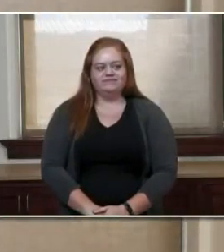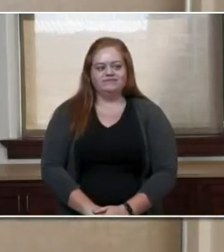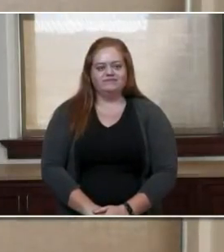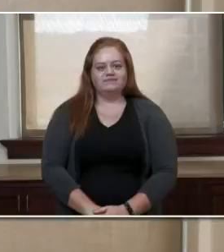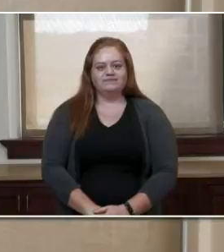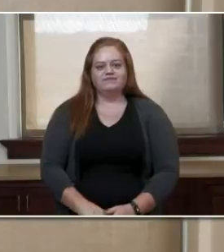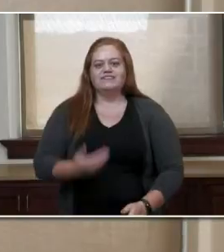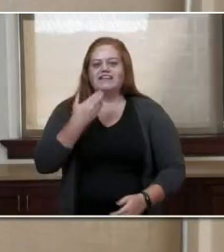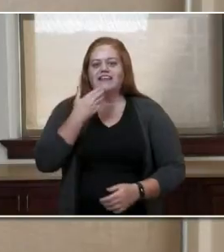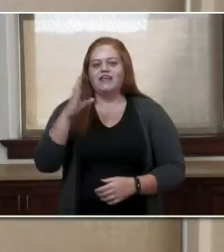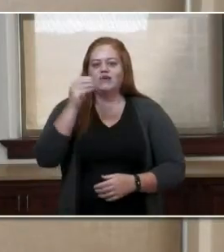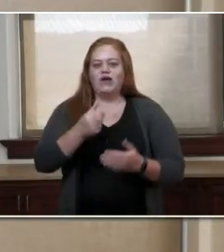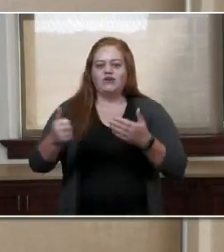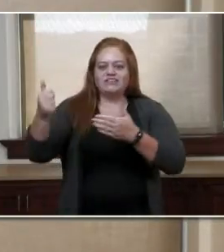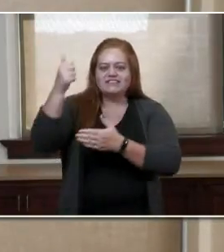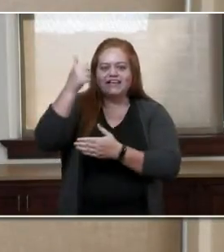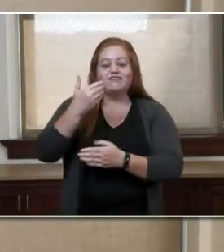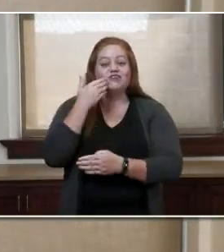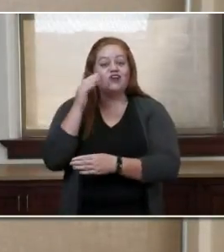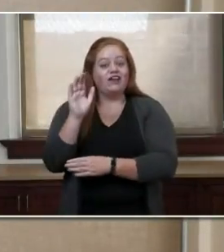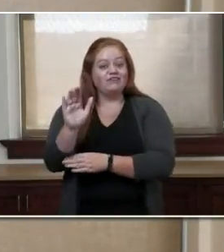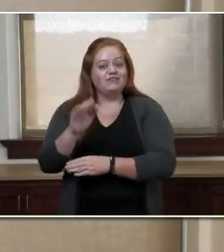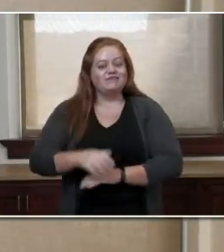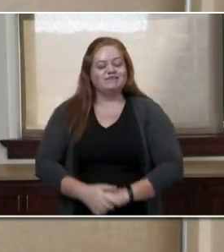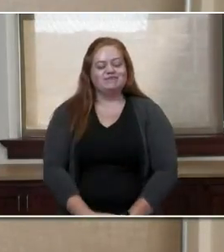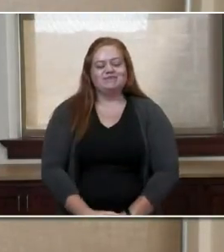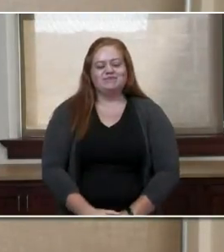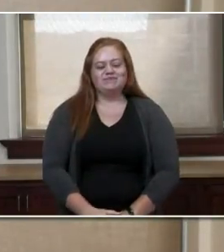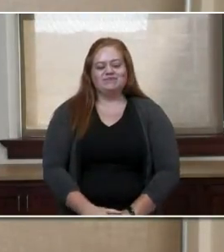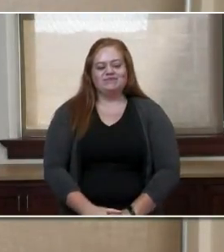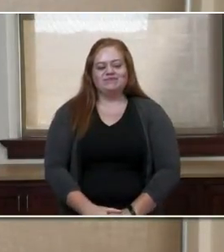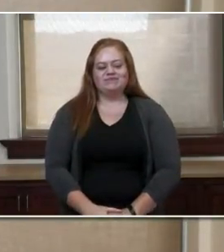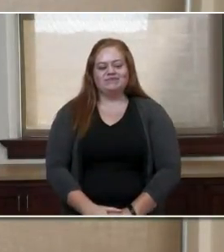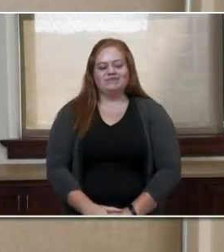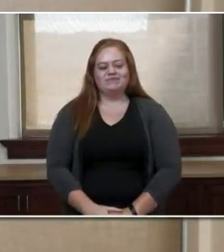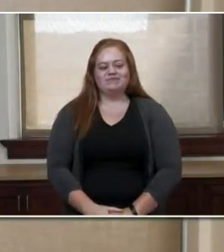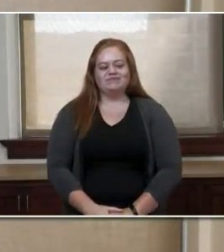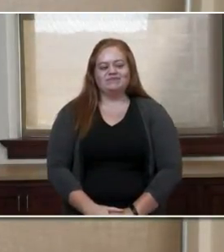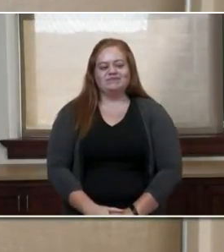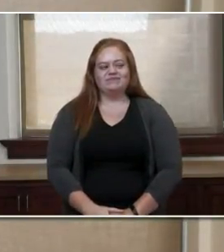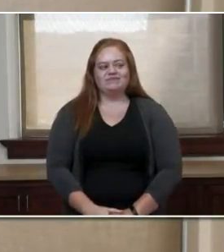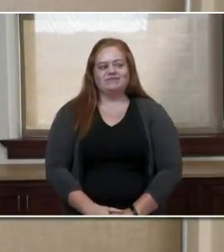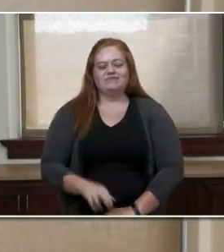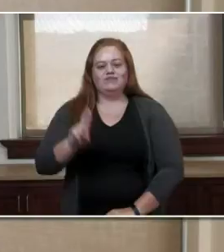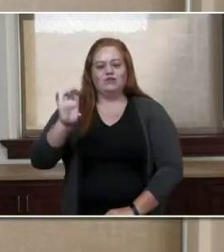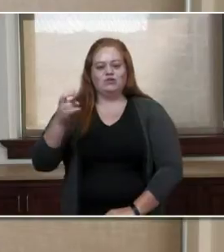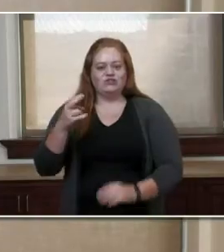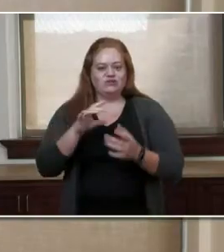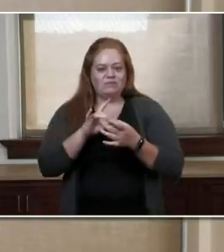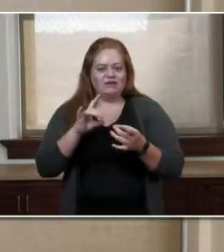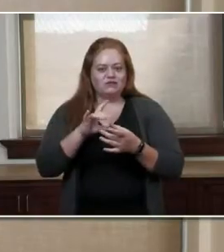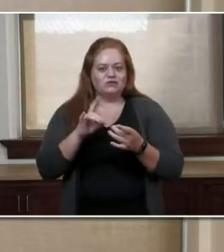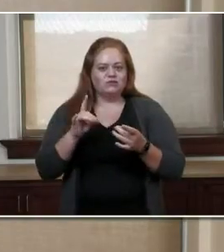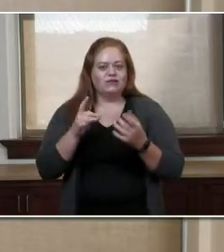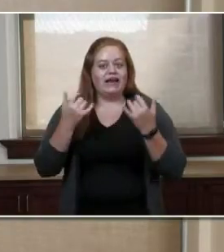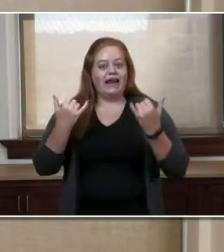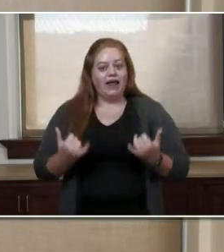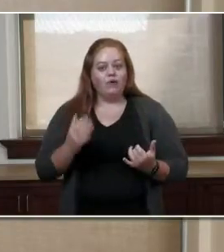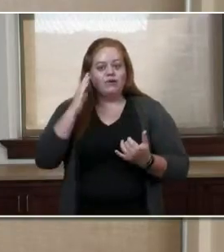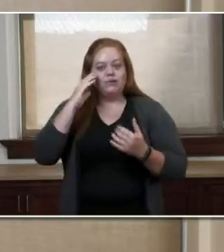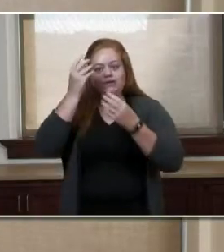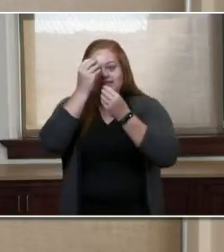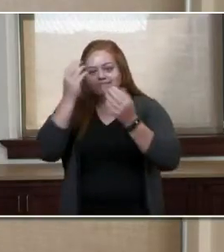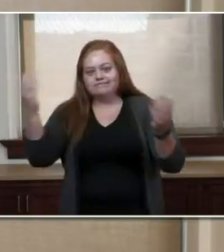Thank you, County Executive, and good afternoon. As the County Executive said, we are moving back to